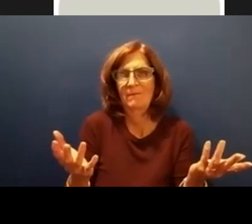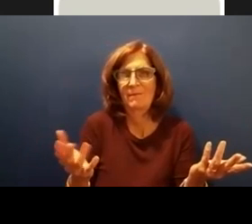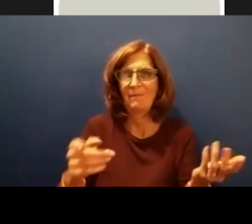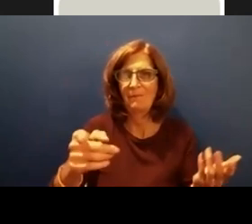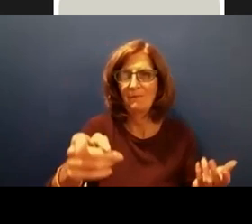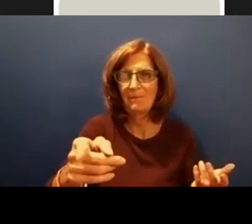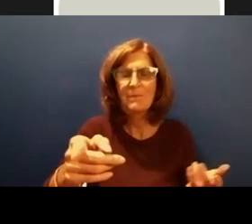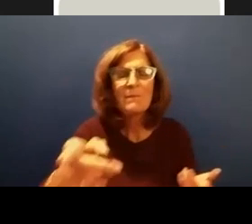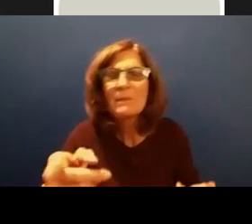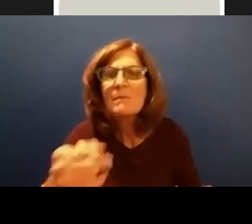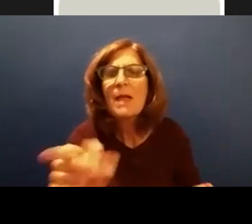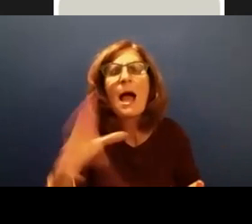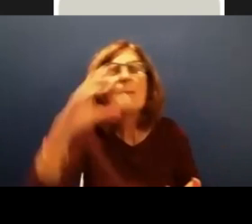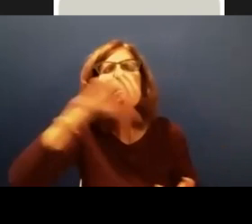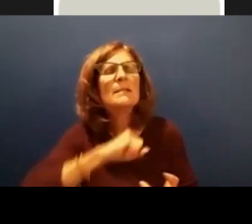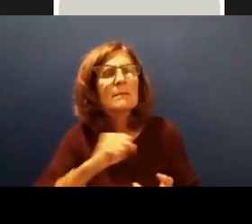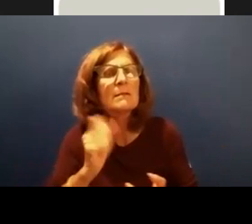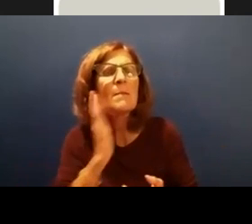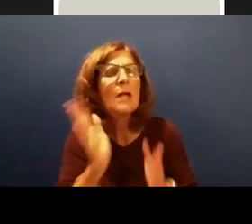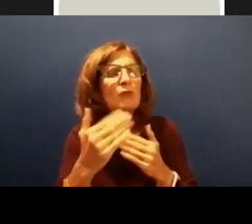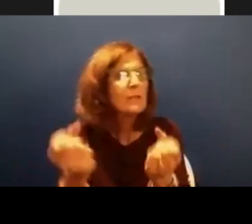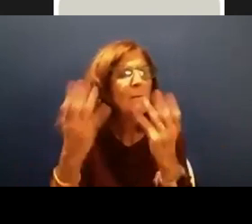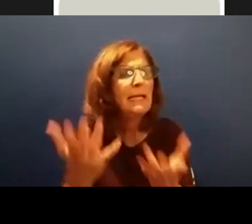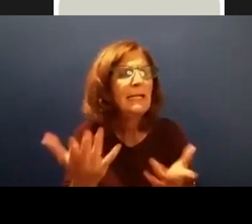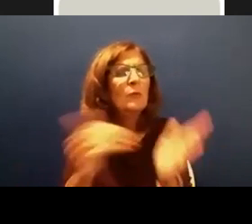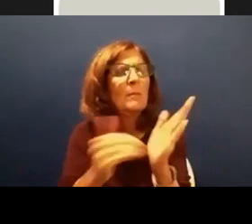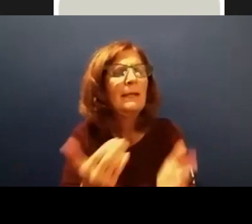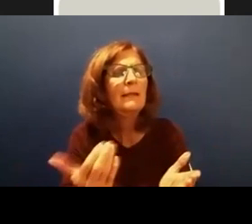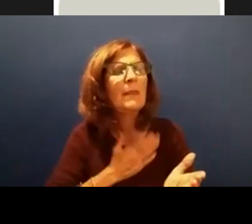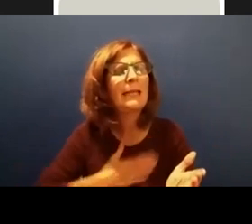again. Say that last part again. I missed it when you talked about the bedrooms. I missed that part.